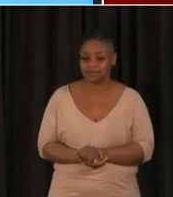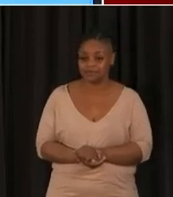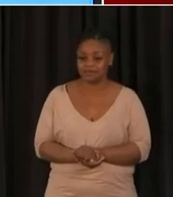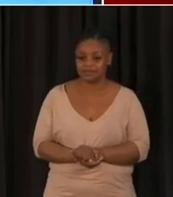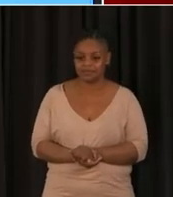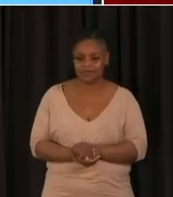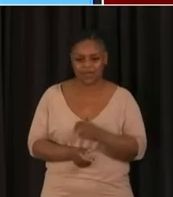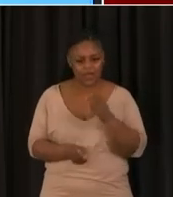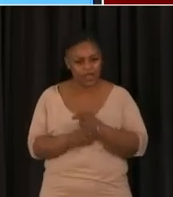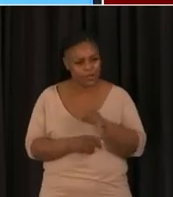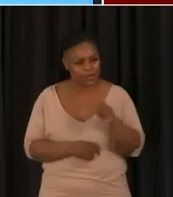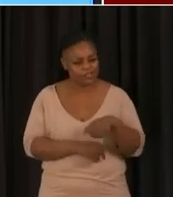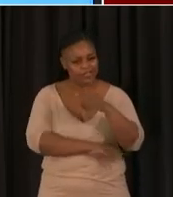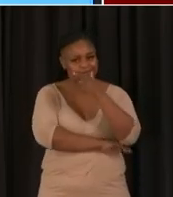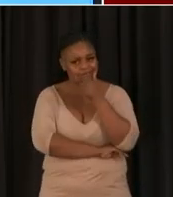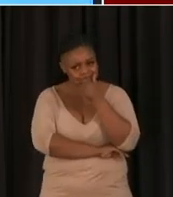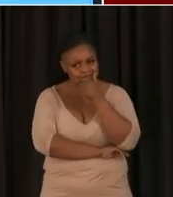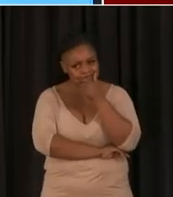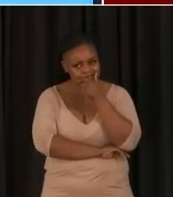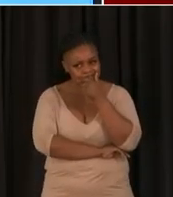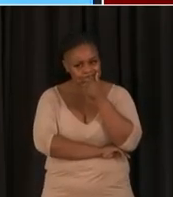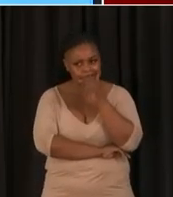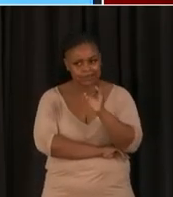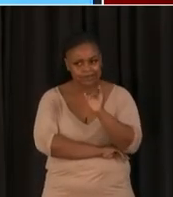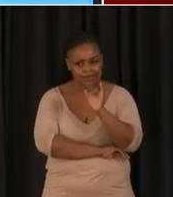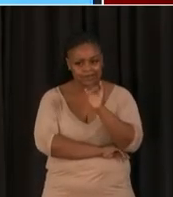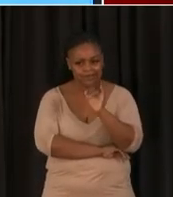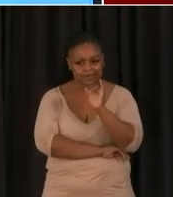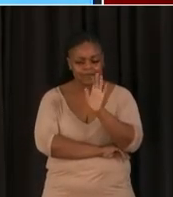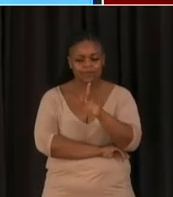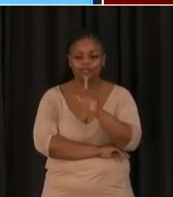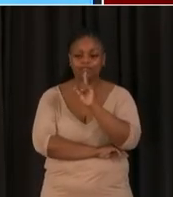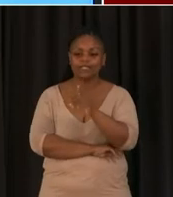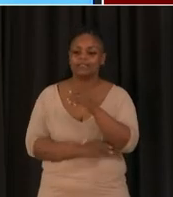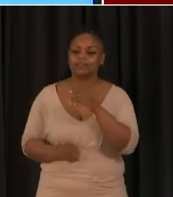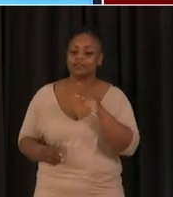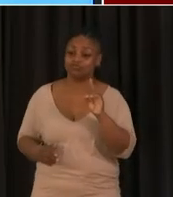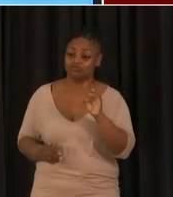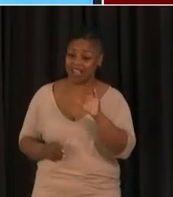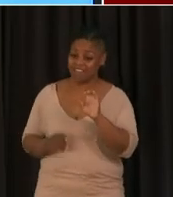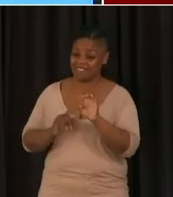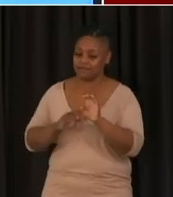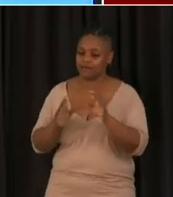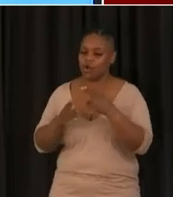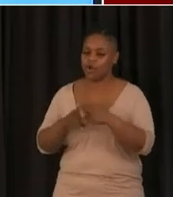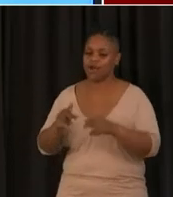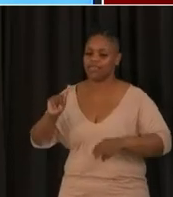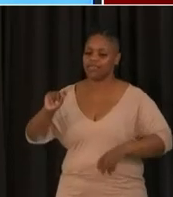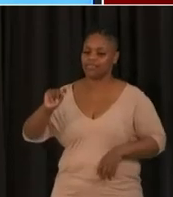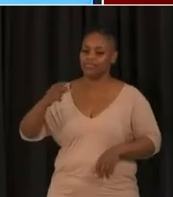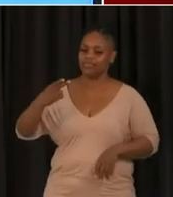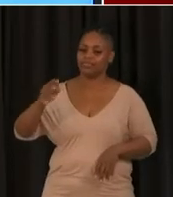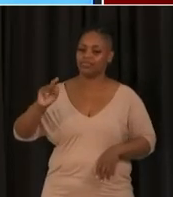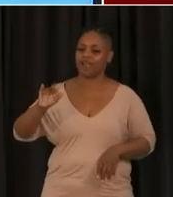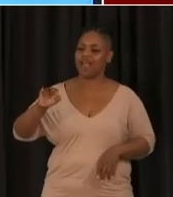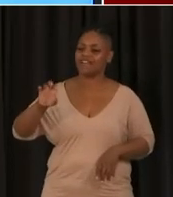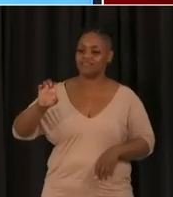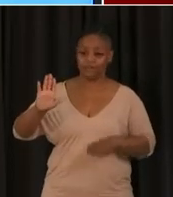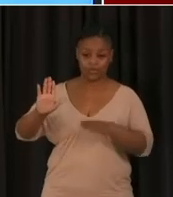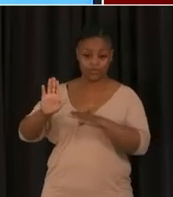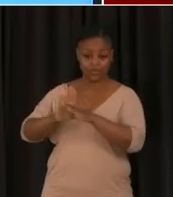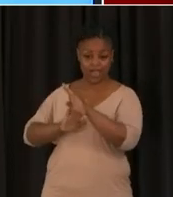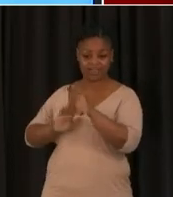prior to the pandemic persisted into the pandemic. And research has long shown that communities of color experience worse financial outcomes